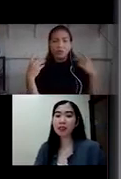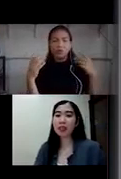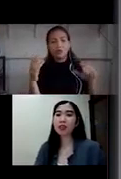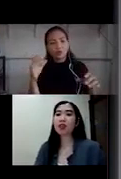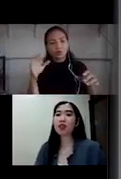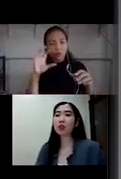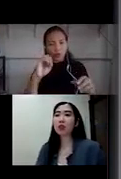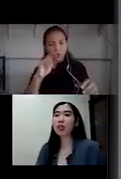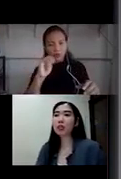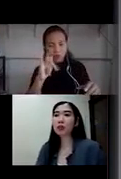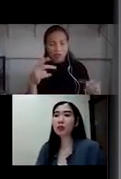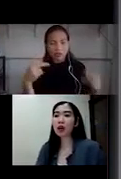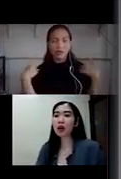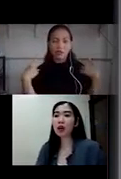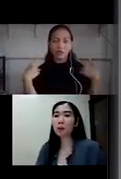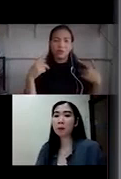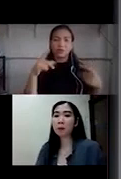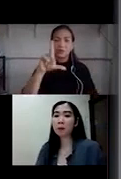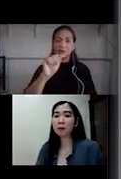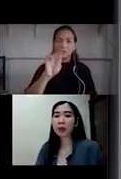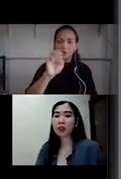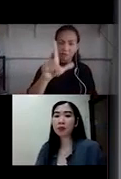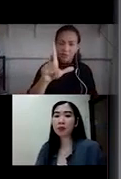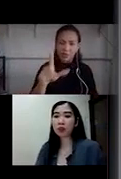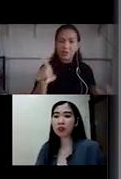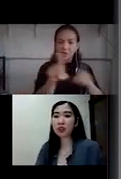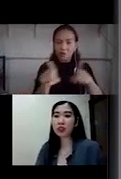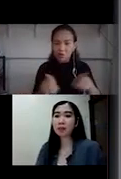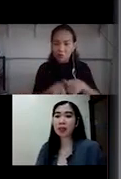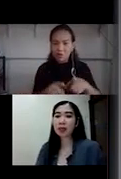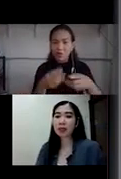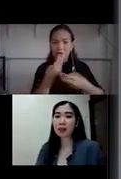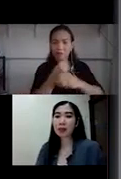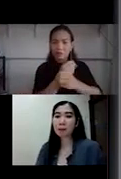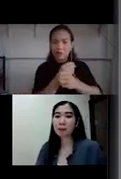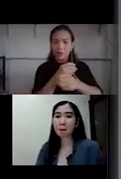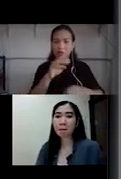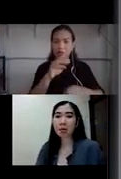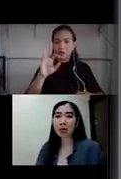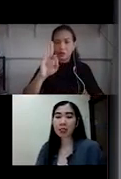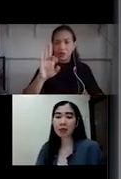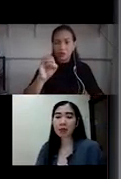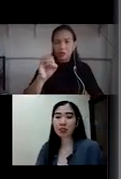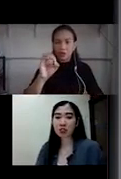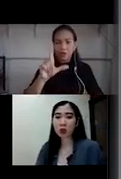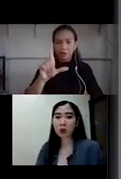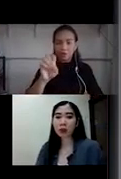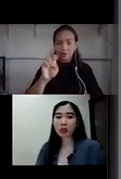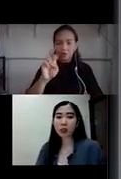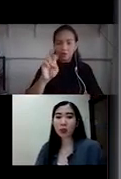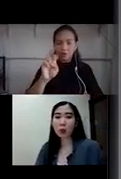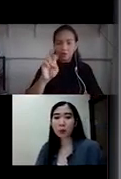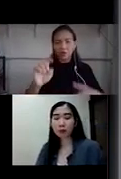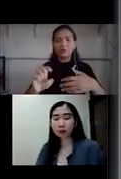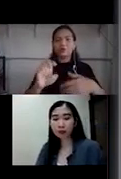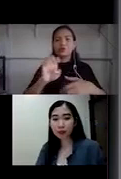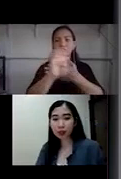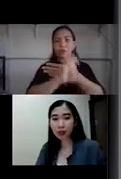labels, and also you can make folders para sa mga emails nyo.